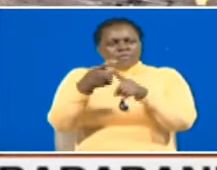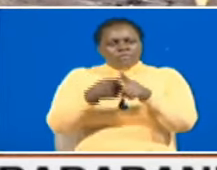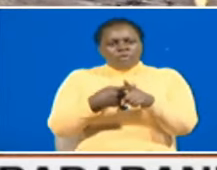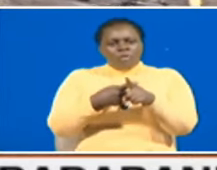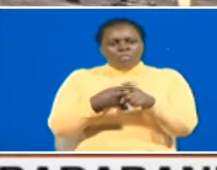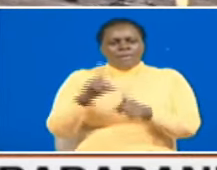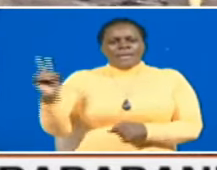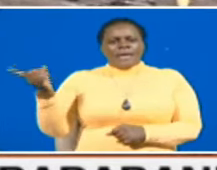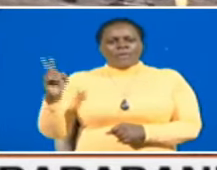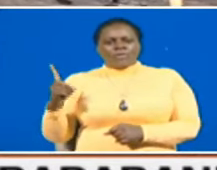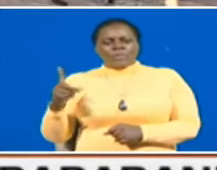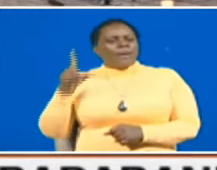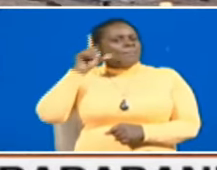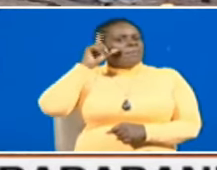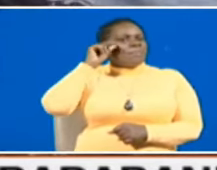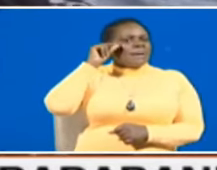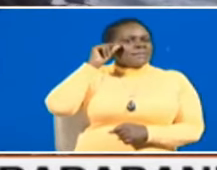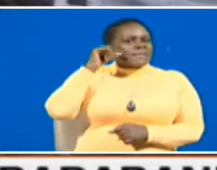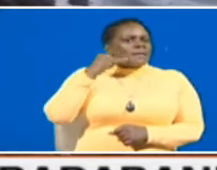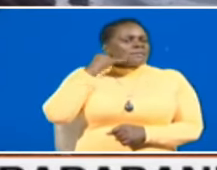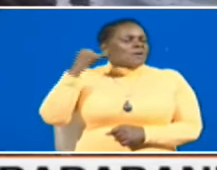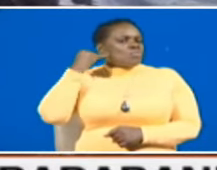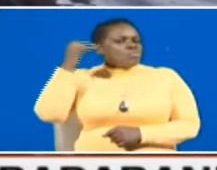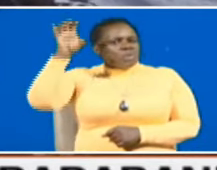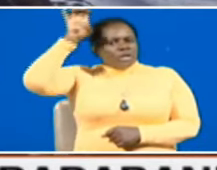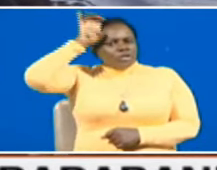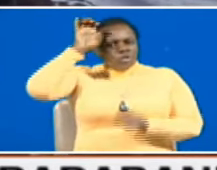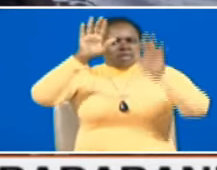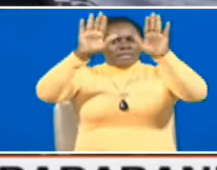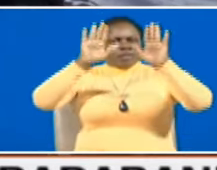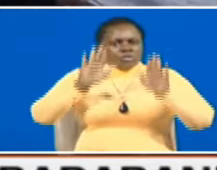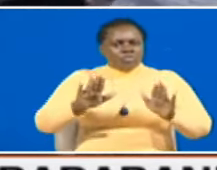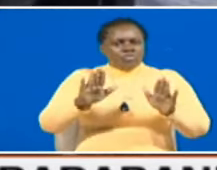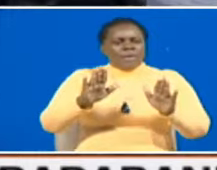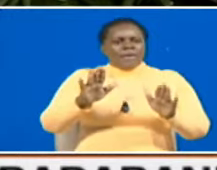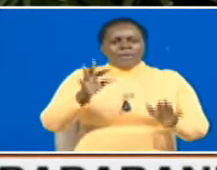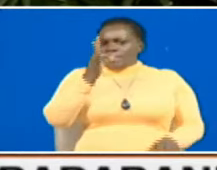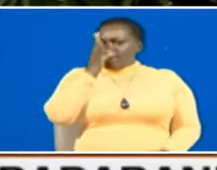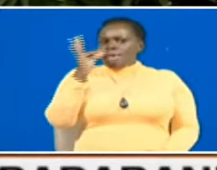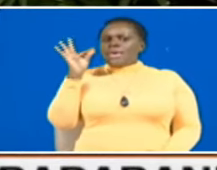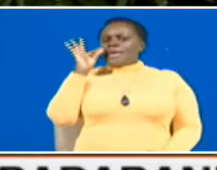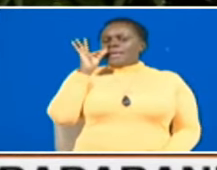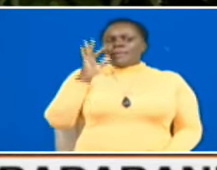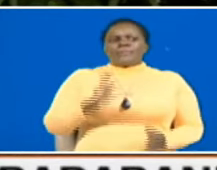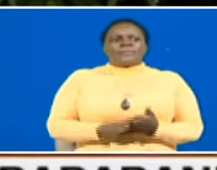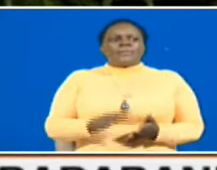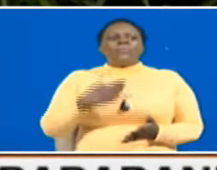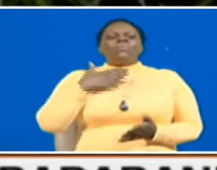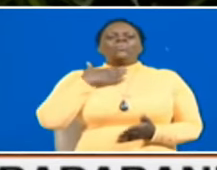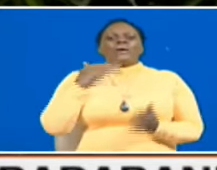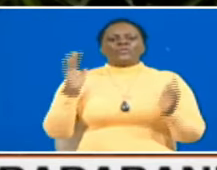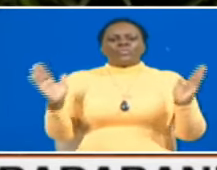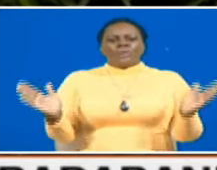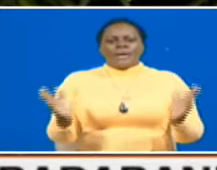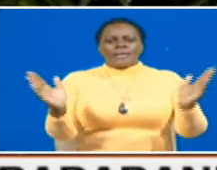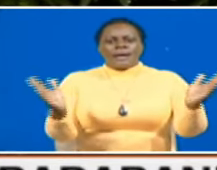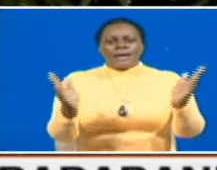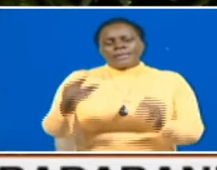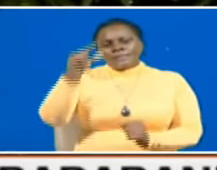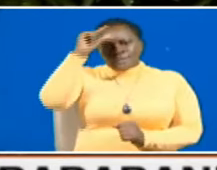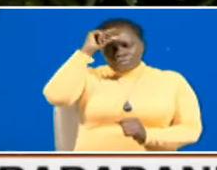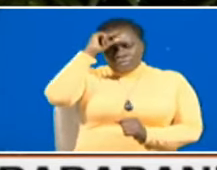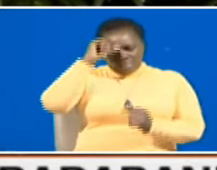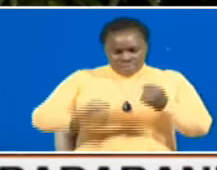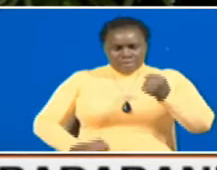kaunti za Nairobi, Mombasa, Nakuru, Eldoret, Kisumu na Nyeri. And we want to urge the government to